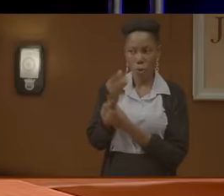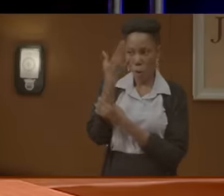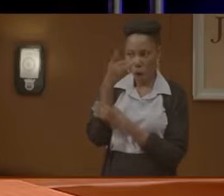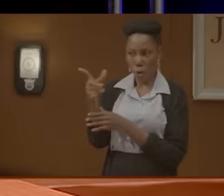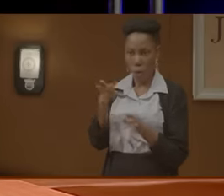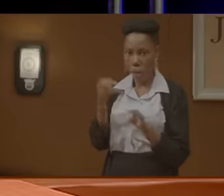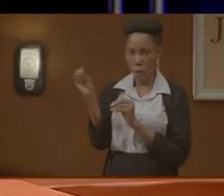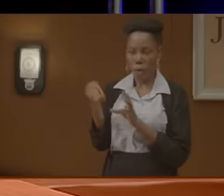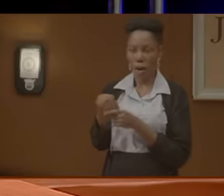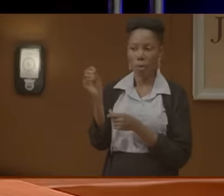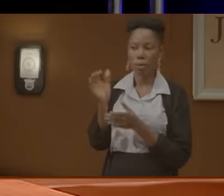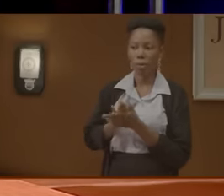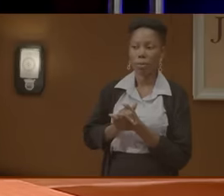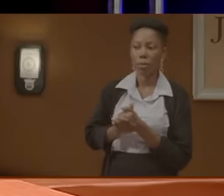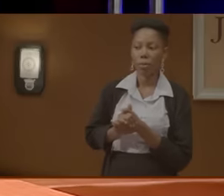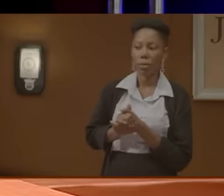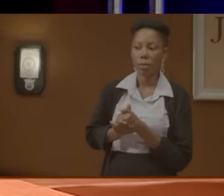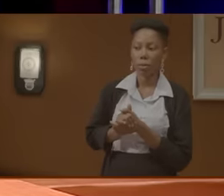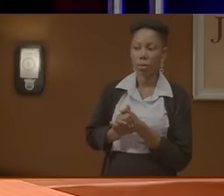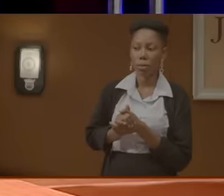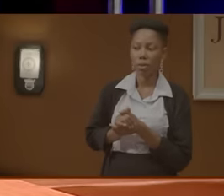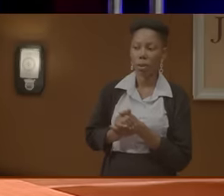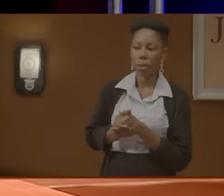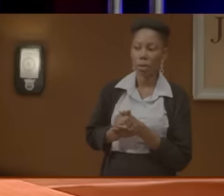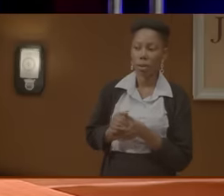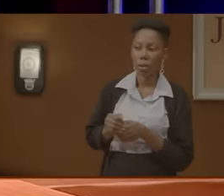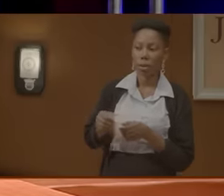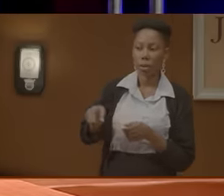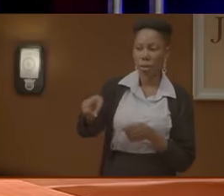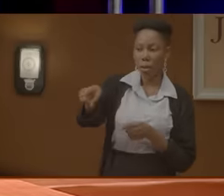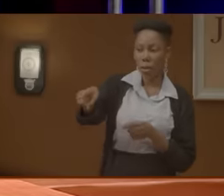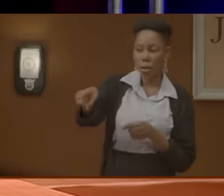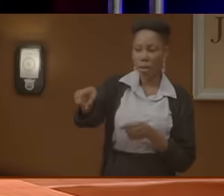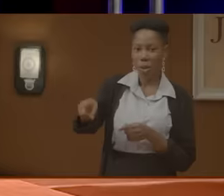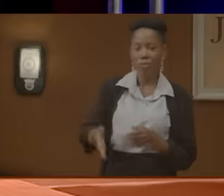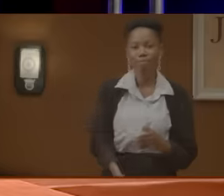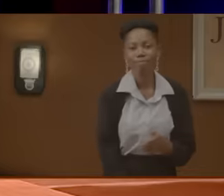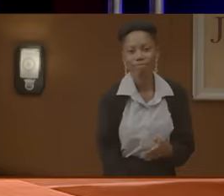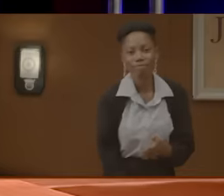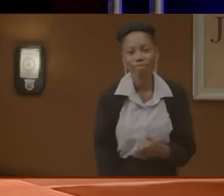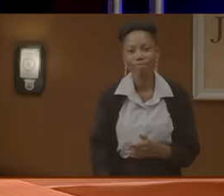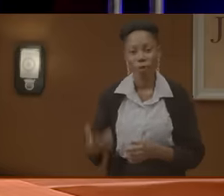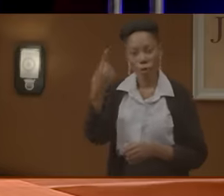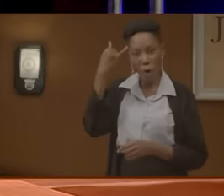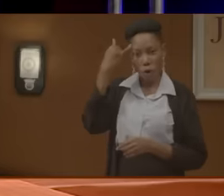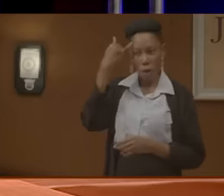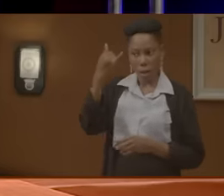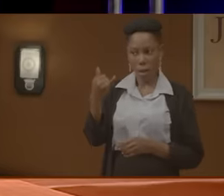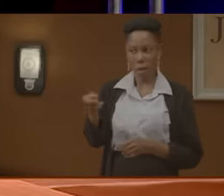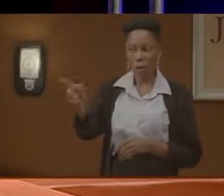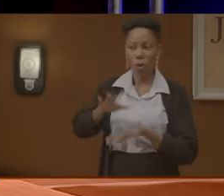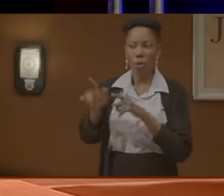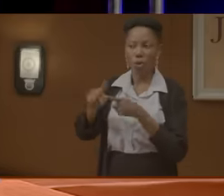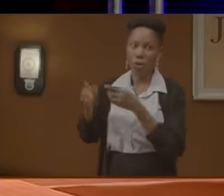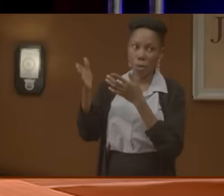house? Okay. This your daughter, where I bring come. You see how they beat her. Because I just want you. Because I'm not supposed to bring this thing